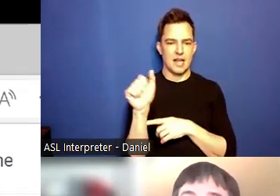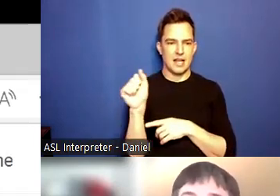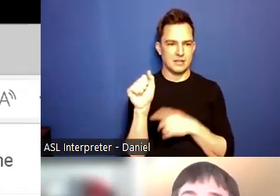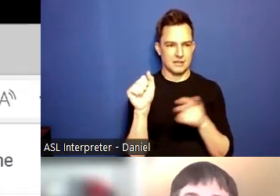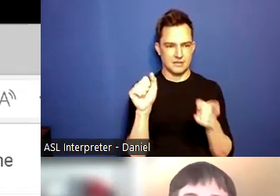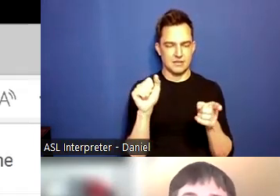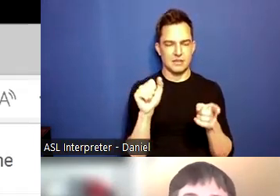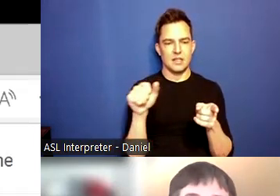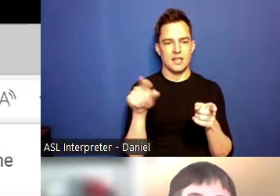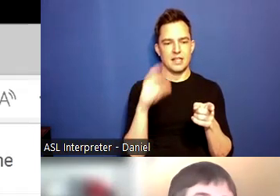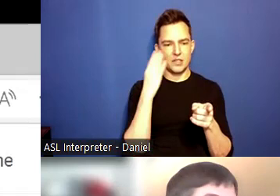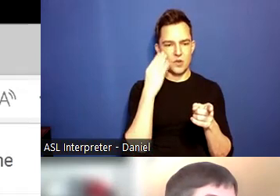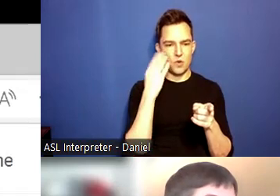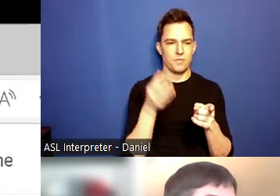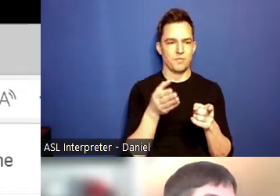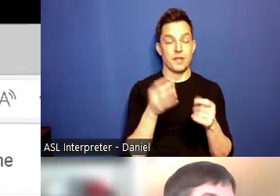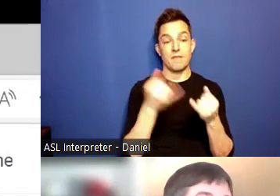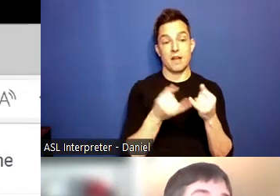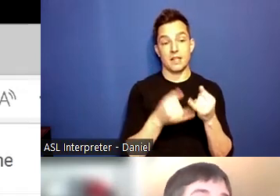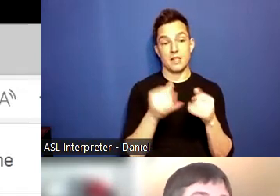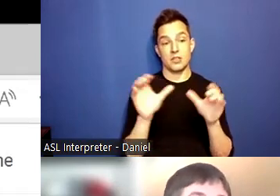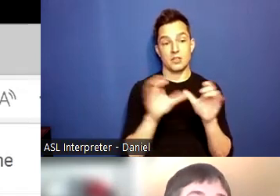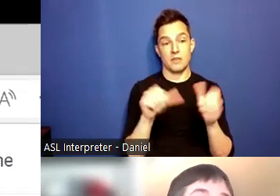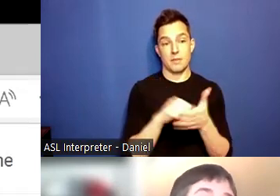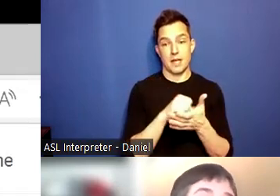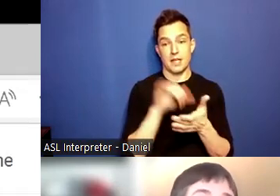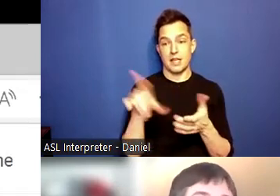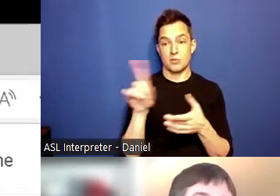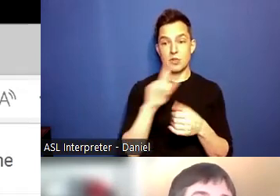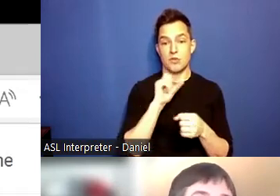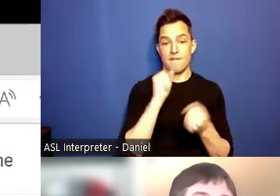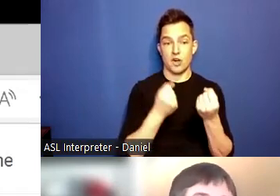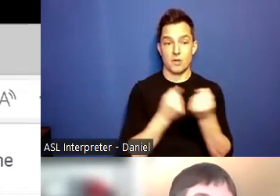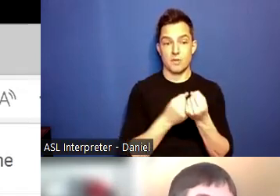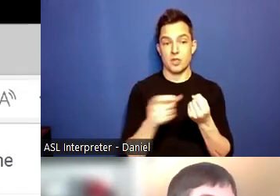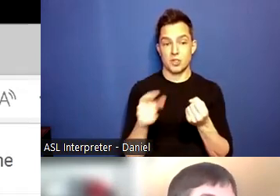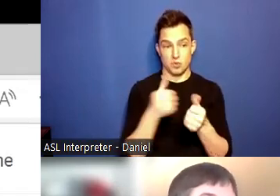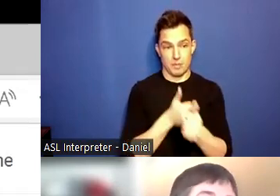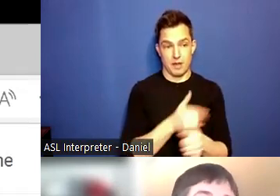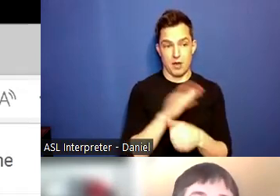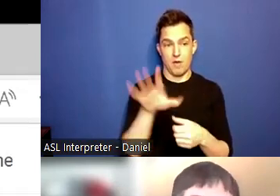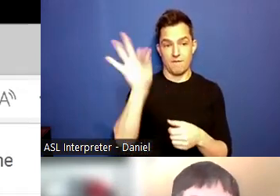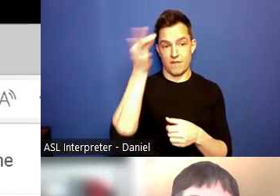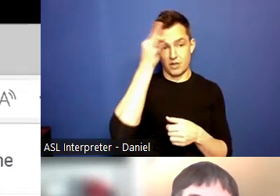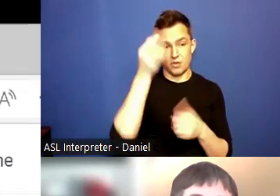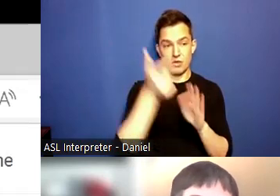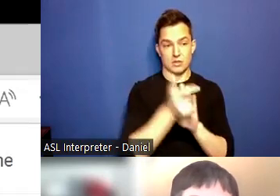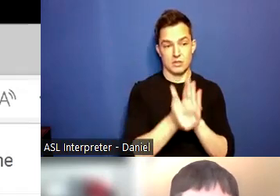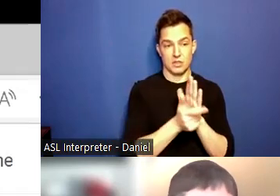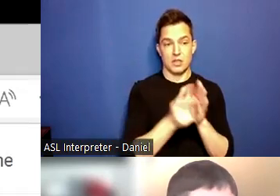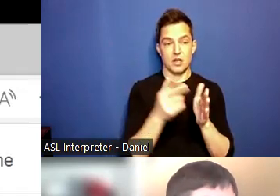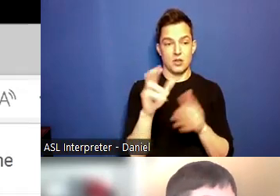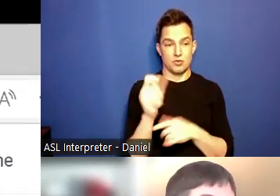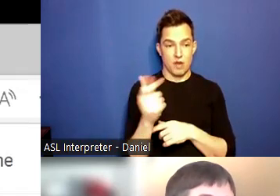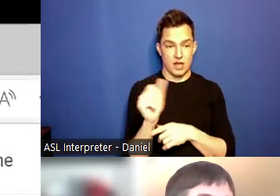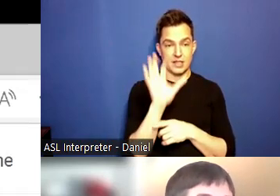Finally, the certification page is where you confirm that you comply with all federal statutes and regulations as listed